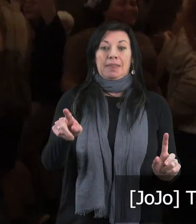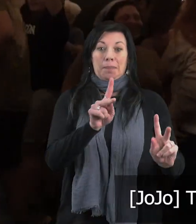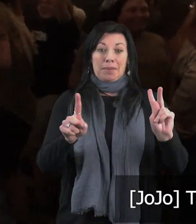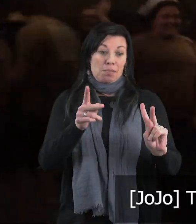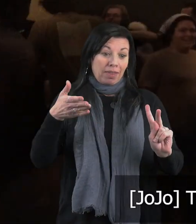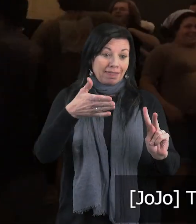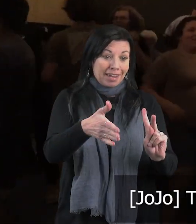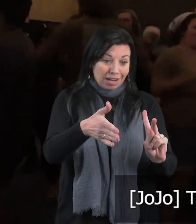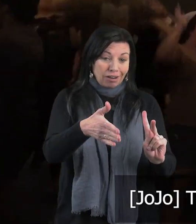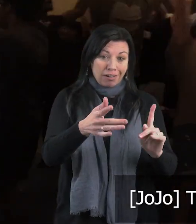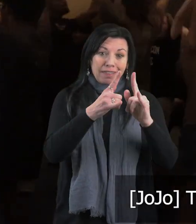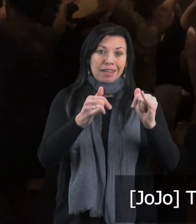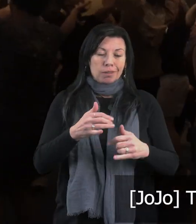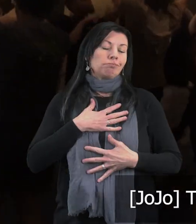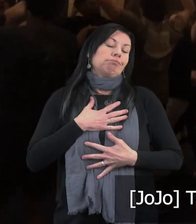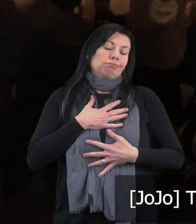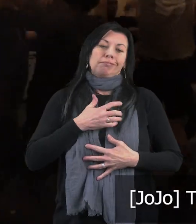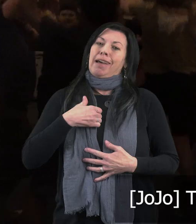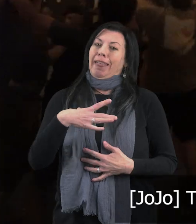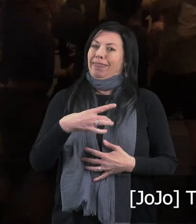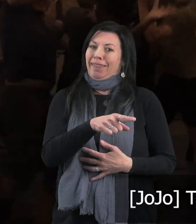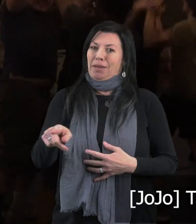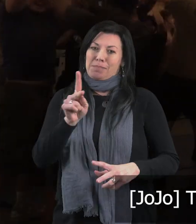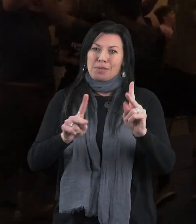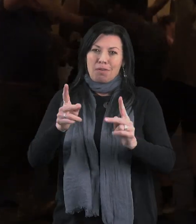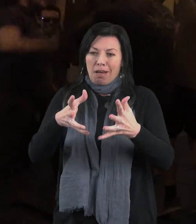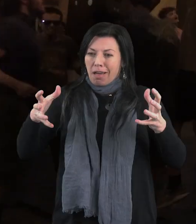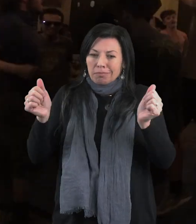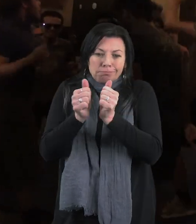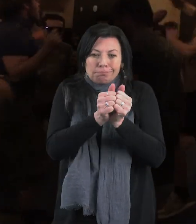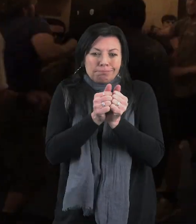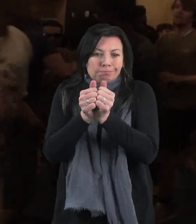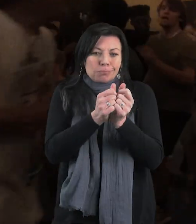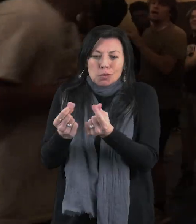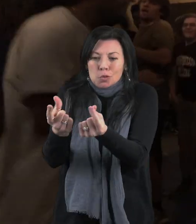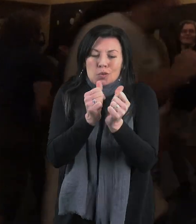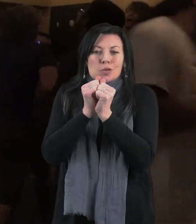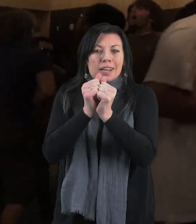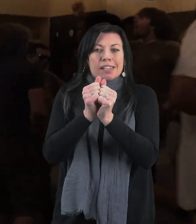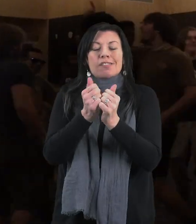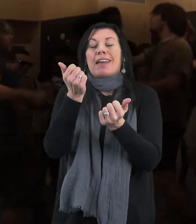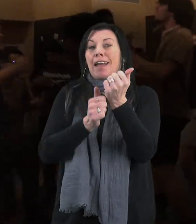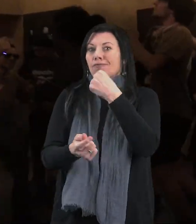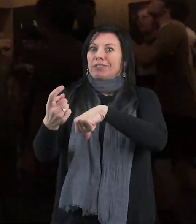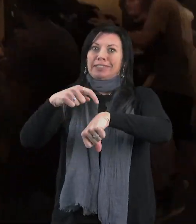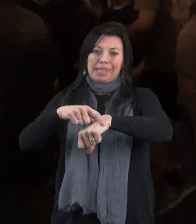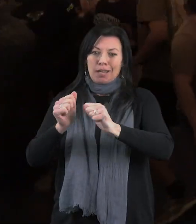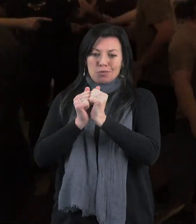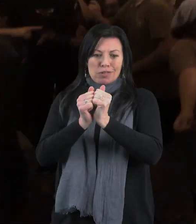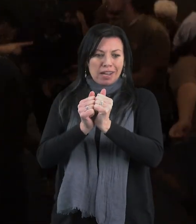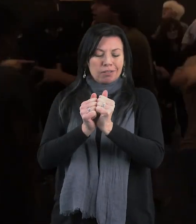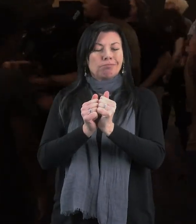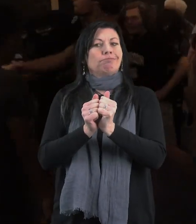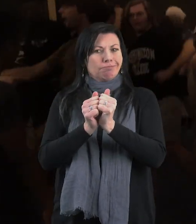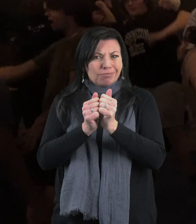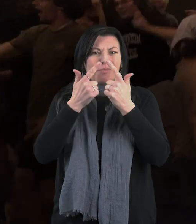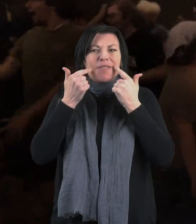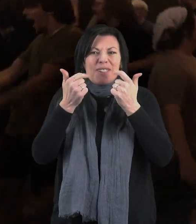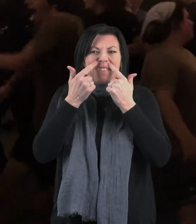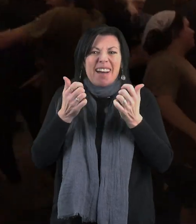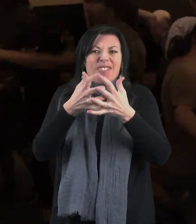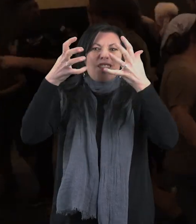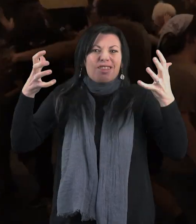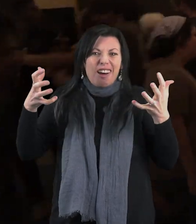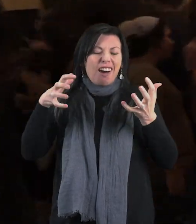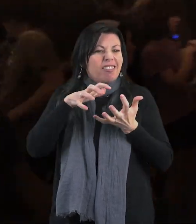The people at the camp, I liked the people. We did a lot of stuff together, and every time we did, there was a